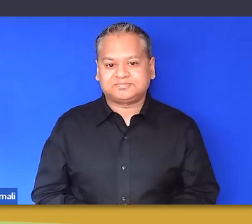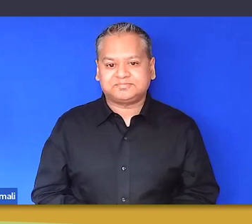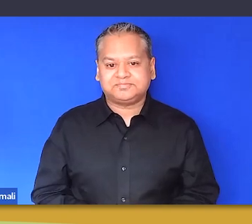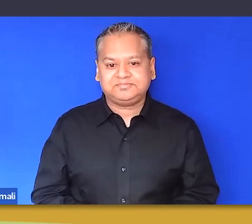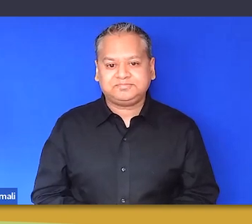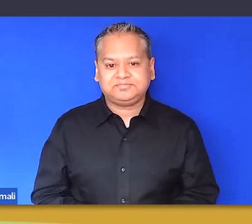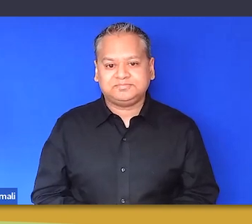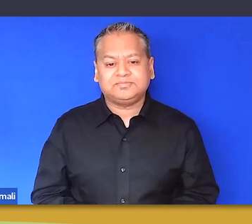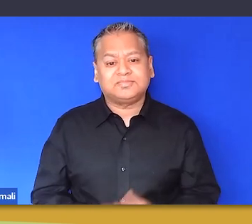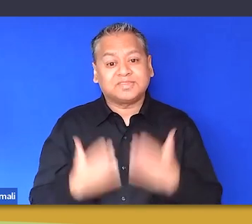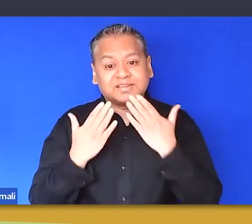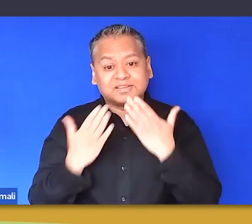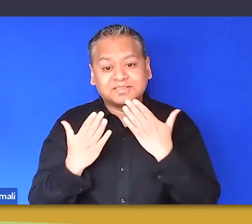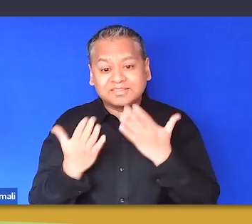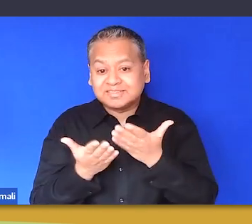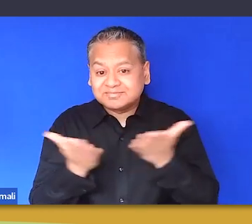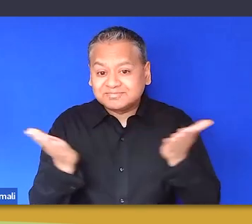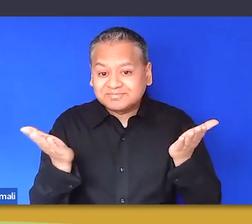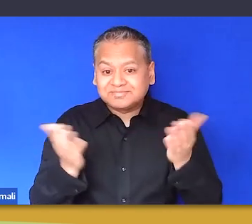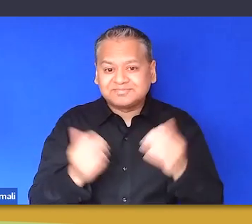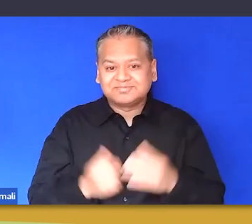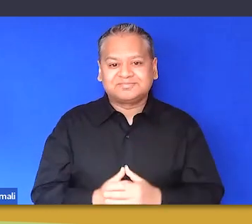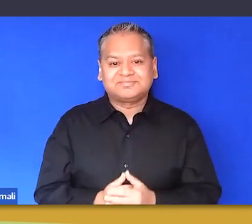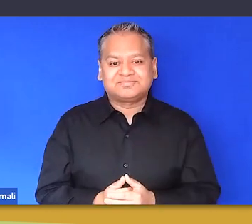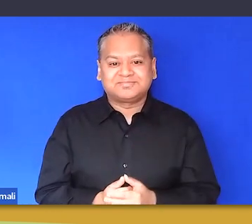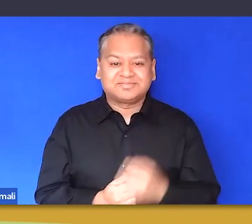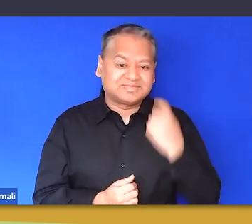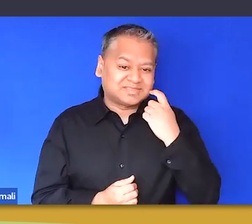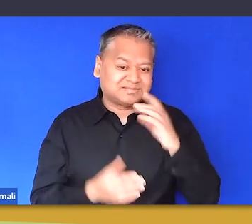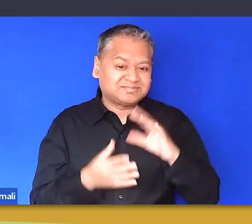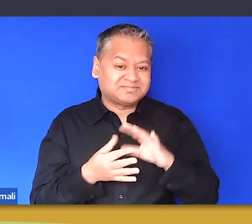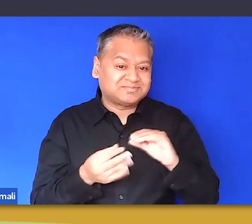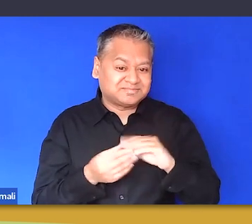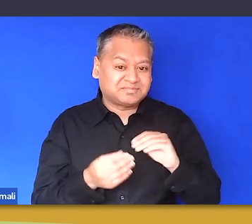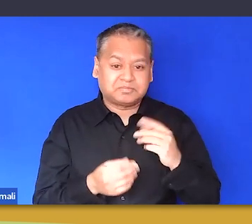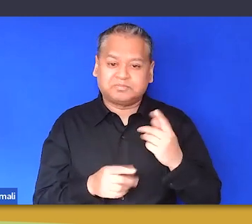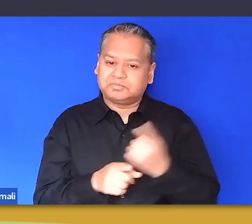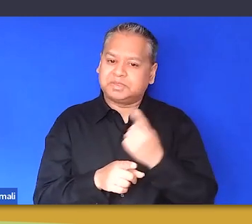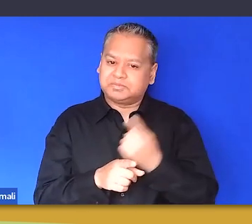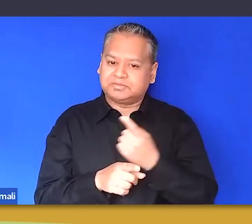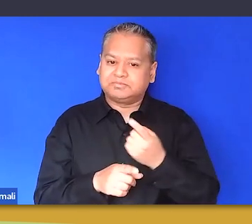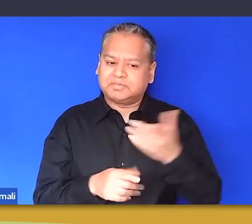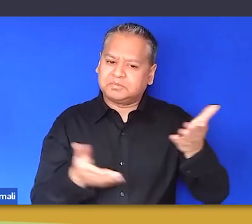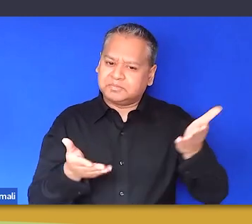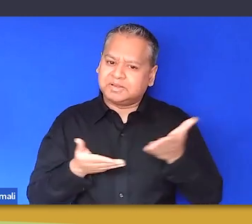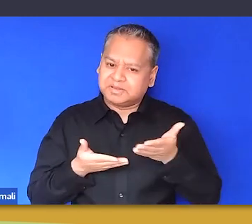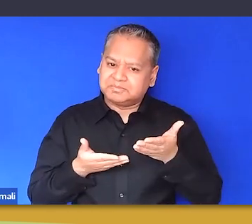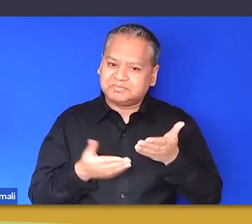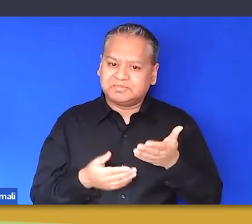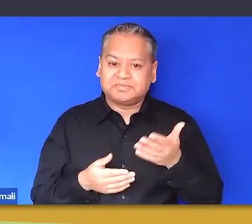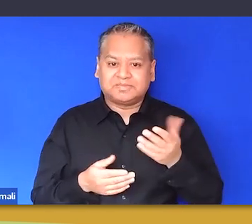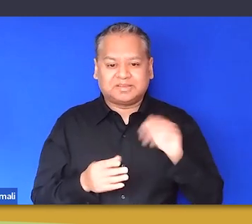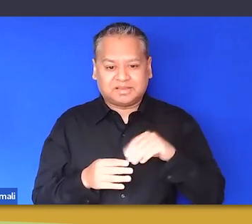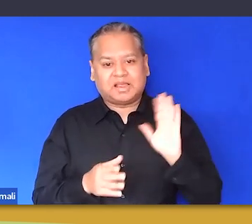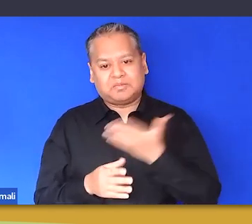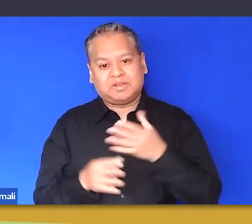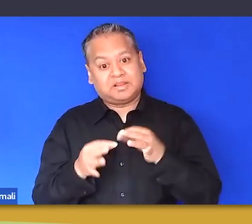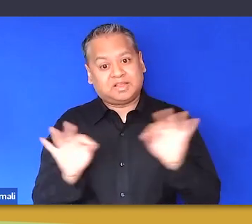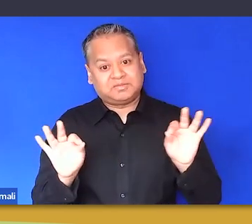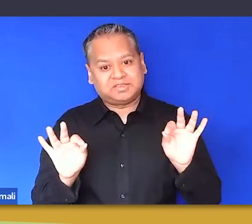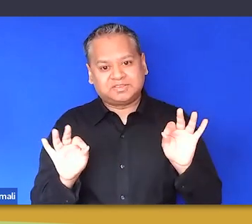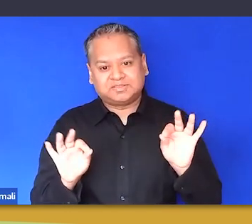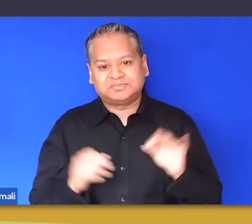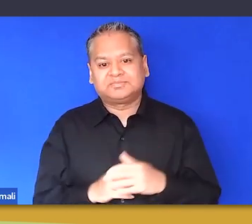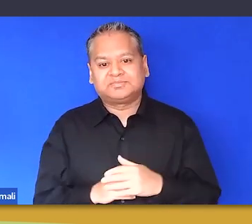Thank you, everyone. That is a territorial welcome in our Lekwungen language that I taught